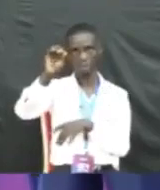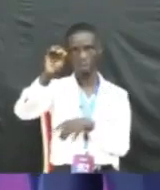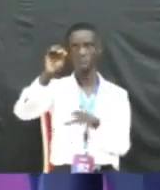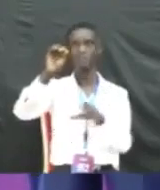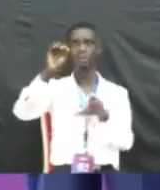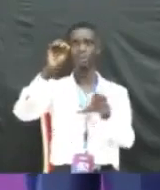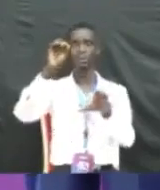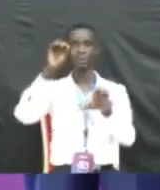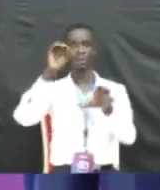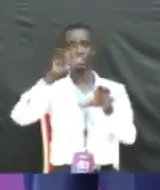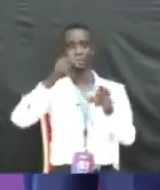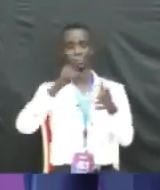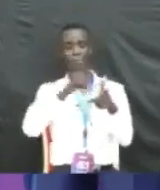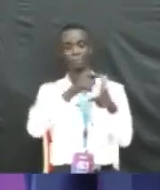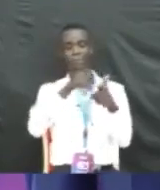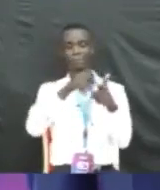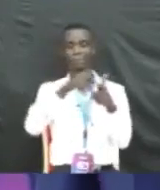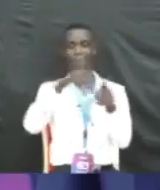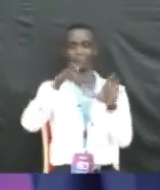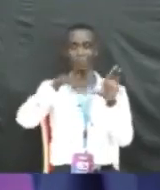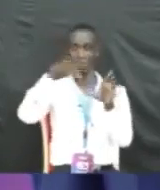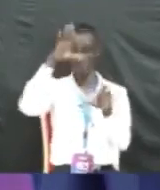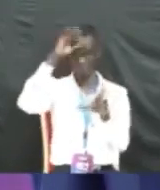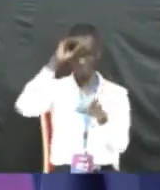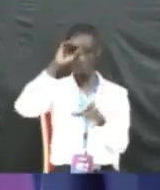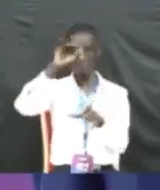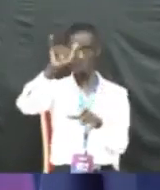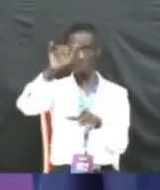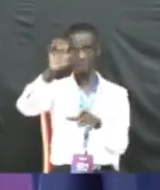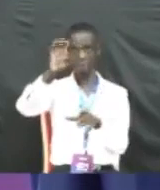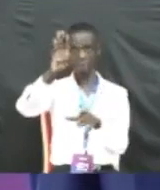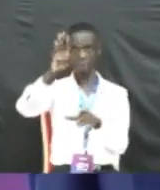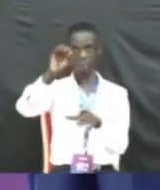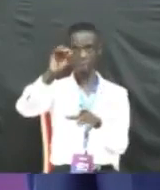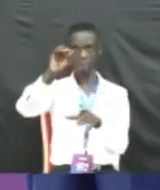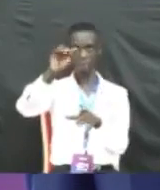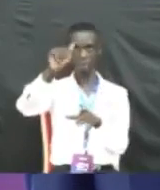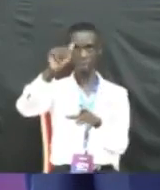Eboa. To the glory